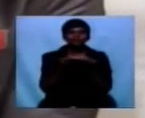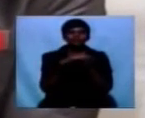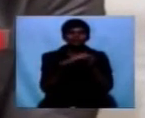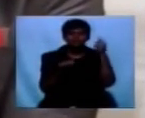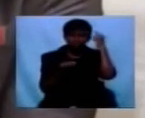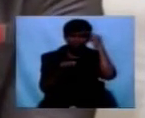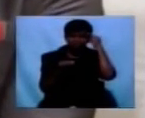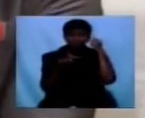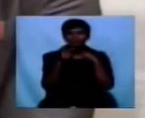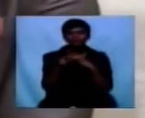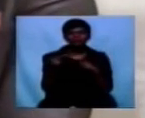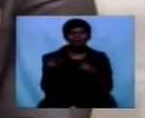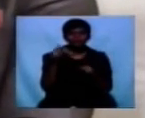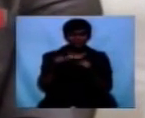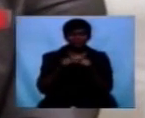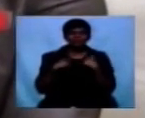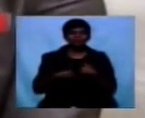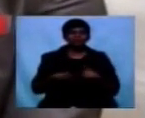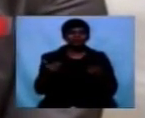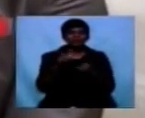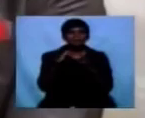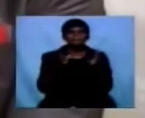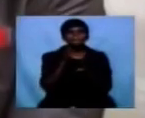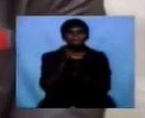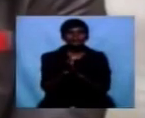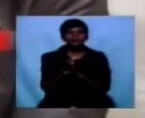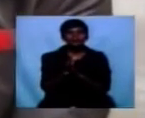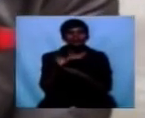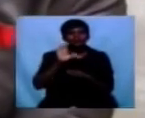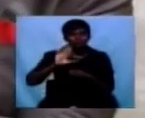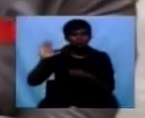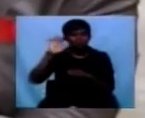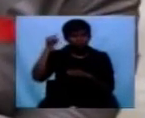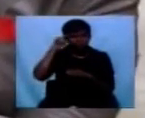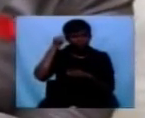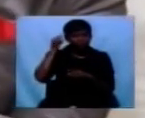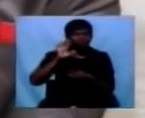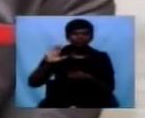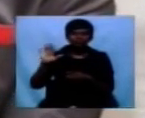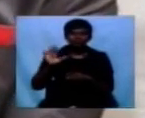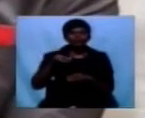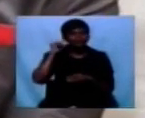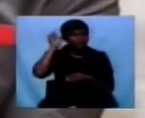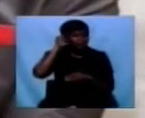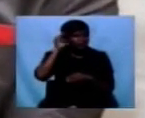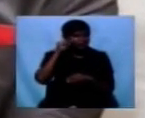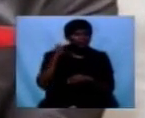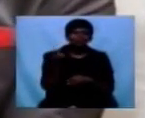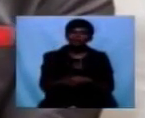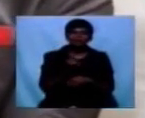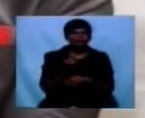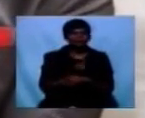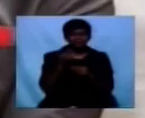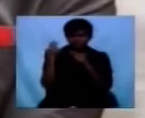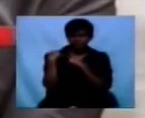government properties. Everybody refers to them as verbal. So with a ministry standing alone